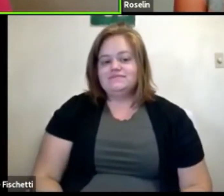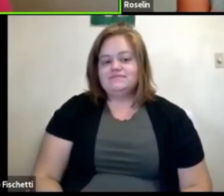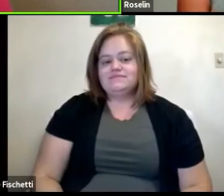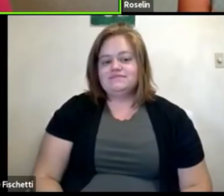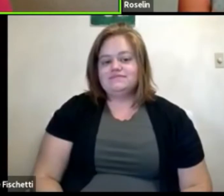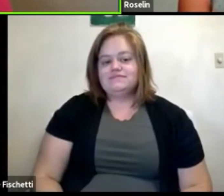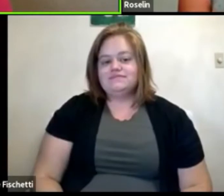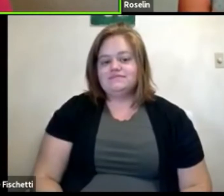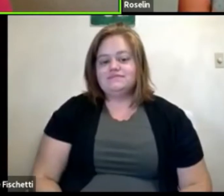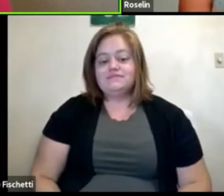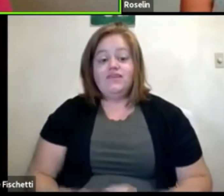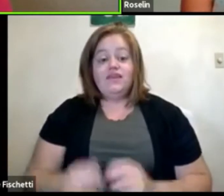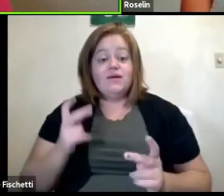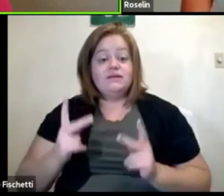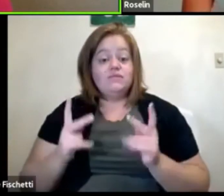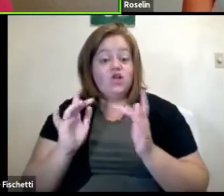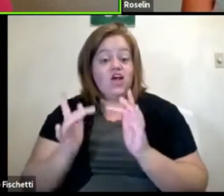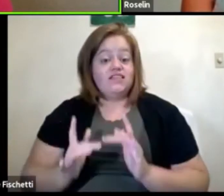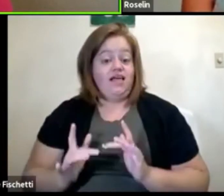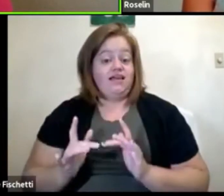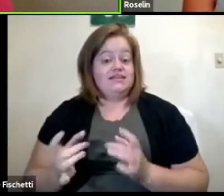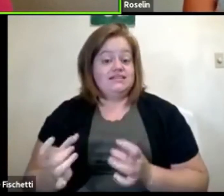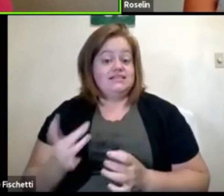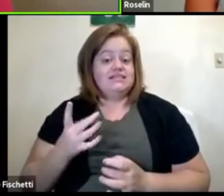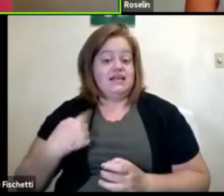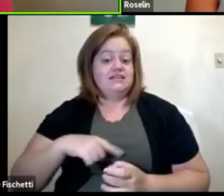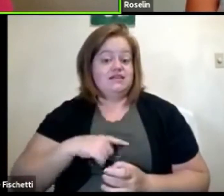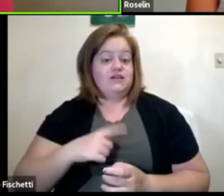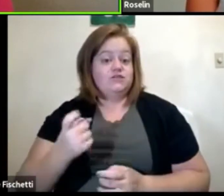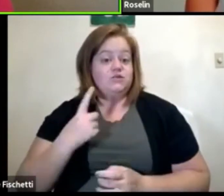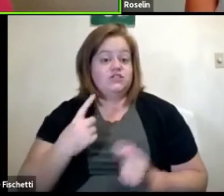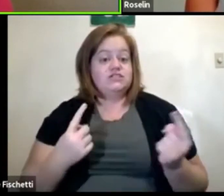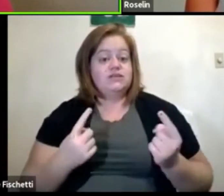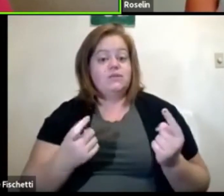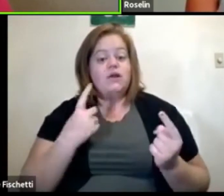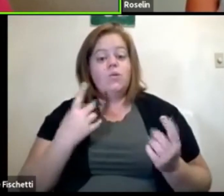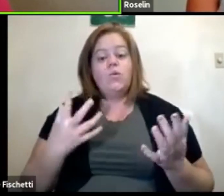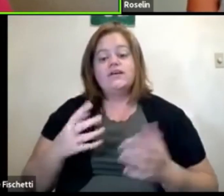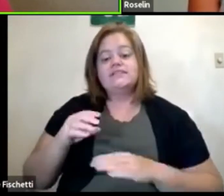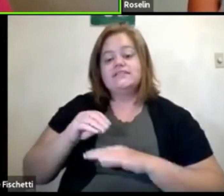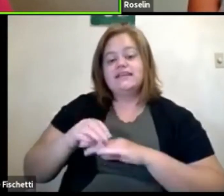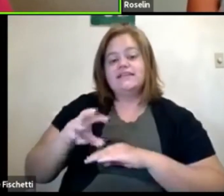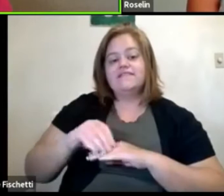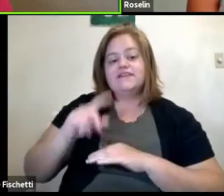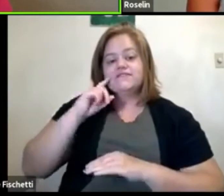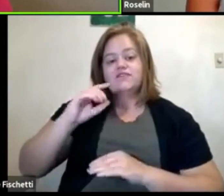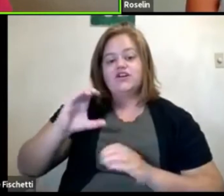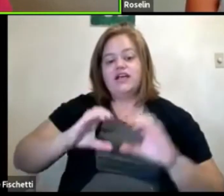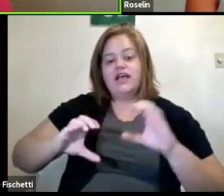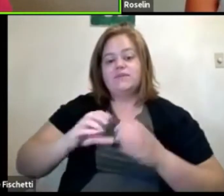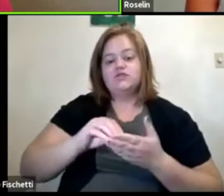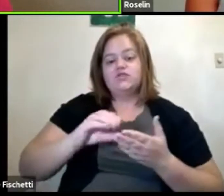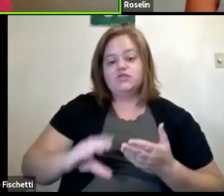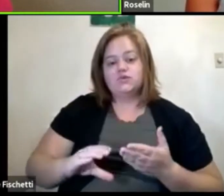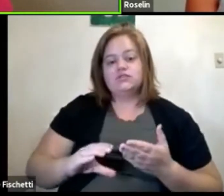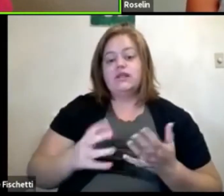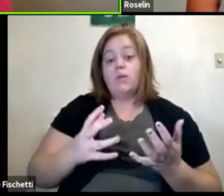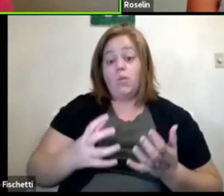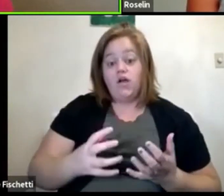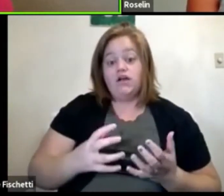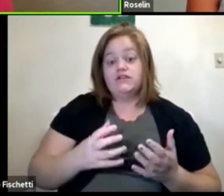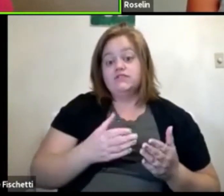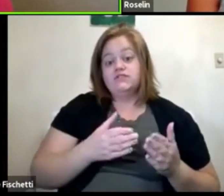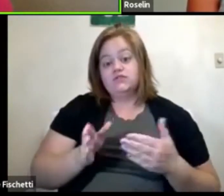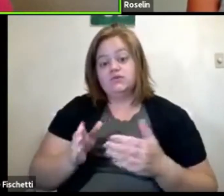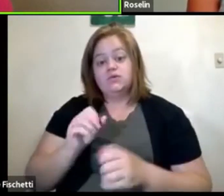viewer questions we received. Someone is asking, what advice do you have for chemistry students wanting to work for a